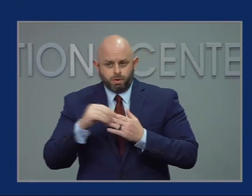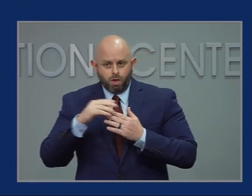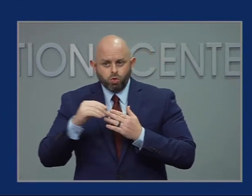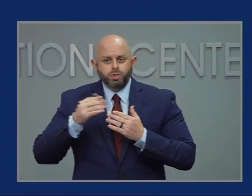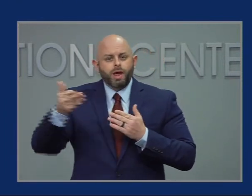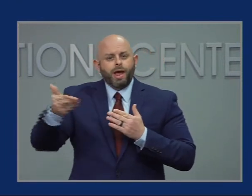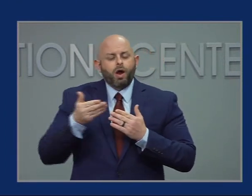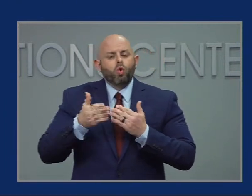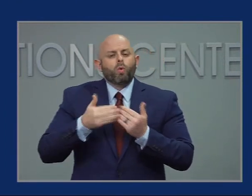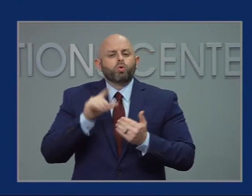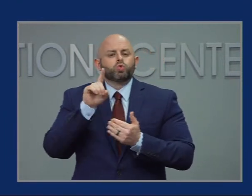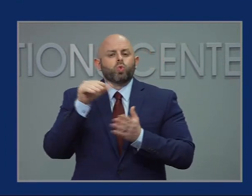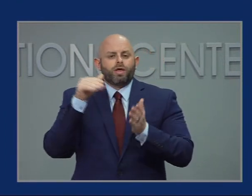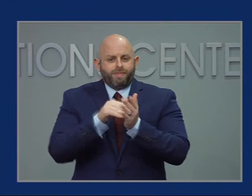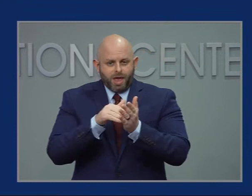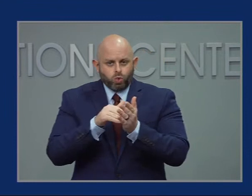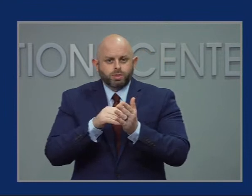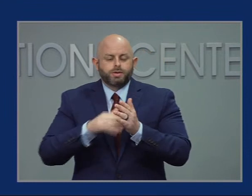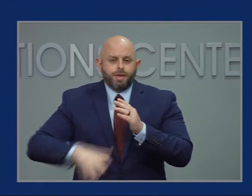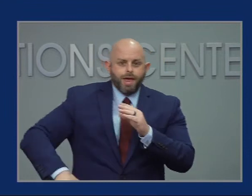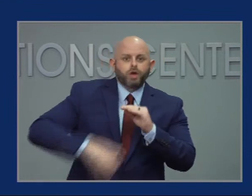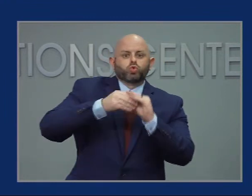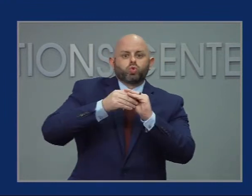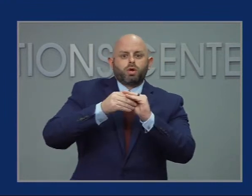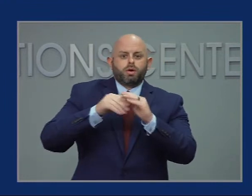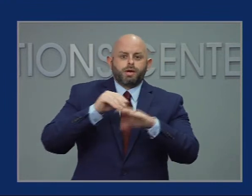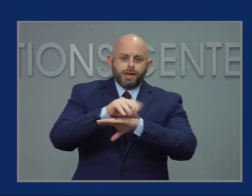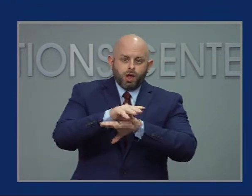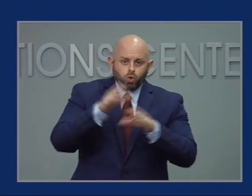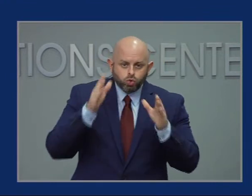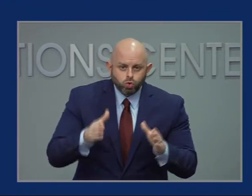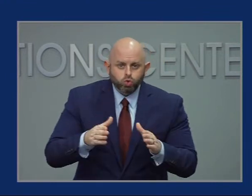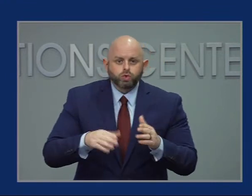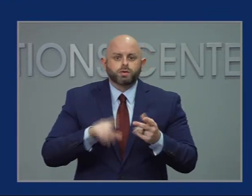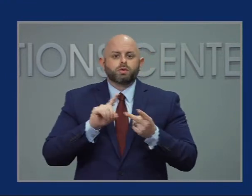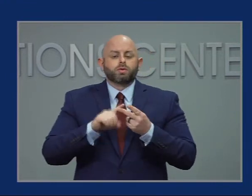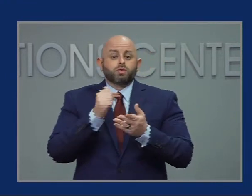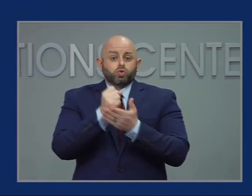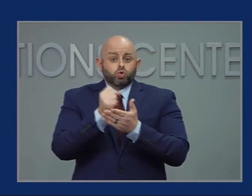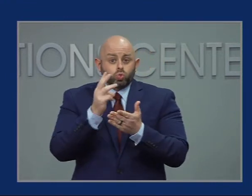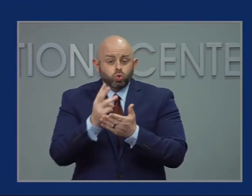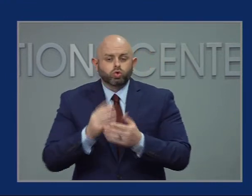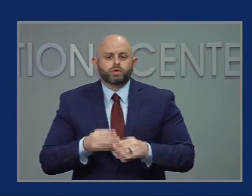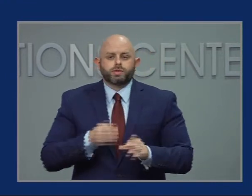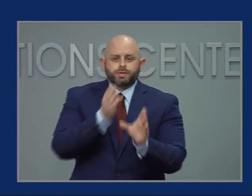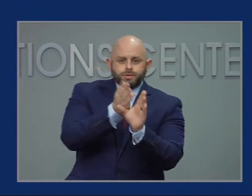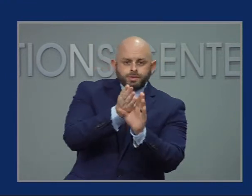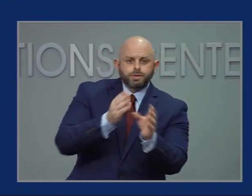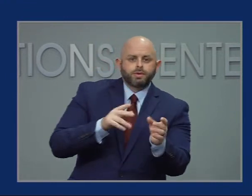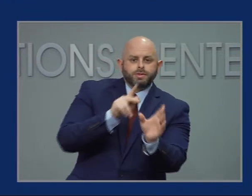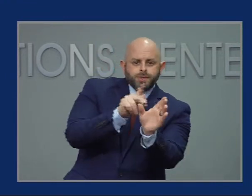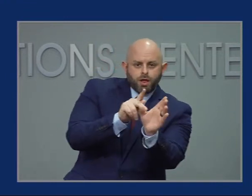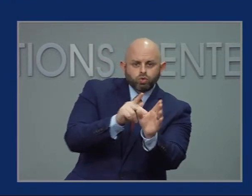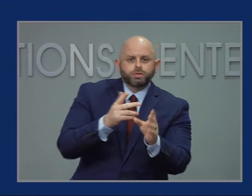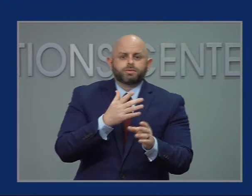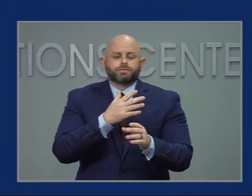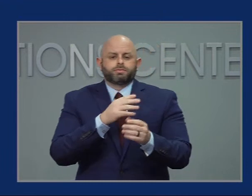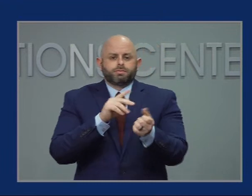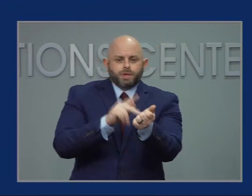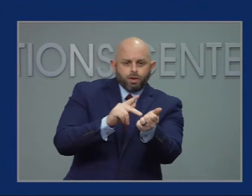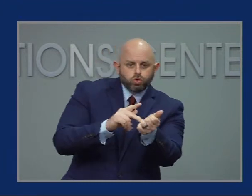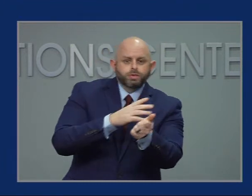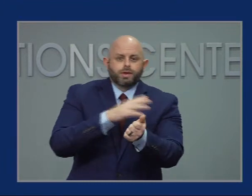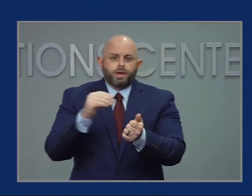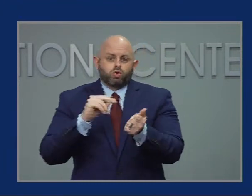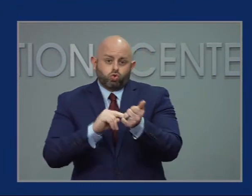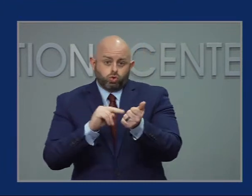up almost 1,000 additional counselors, social workers, psychologists, and nurses for our public schools. It